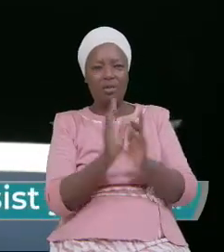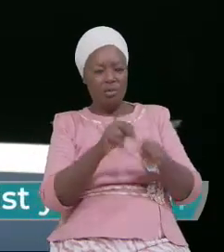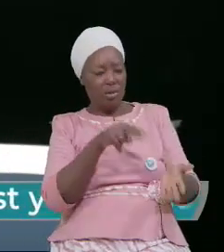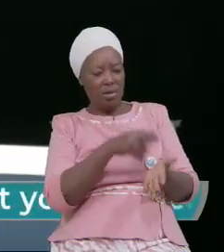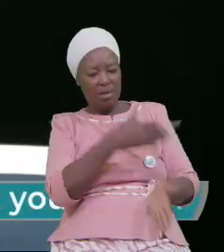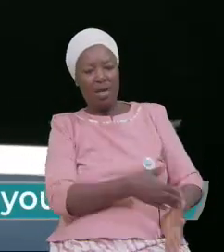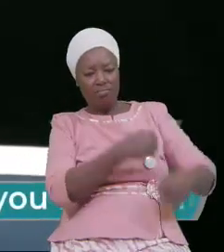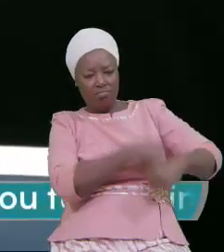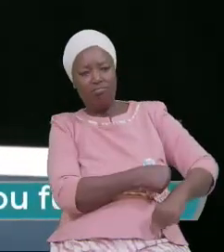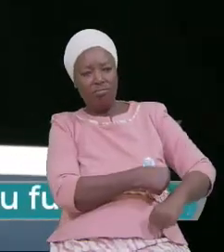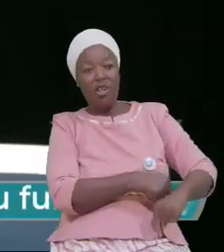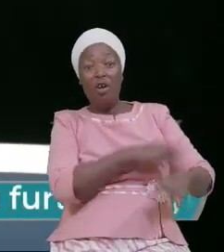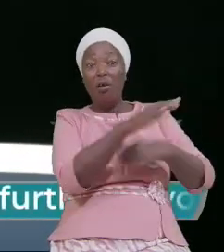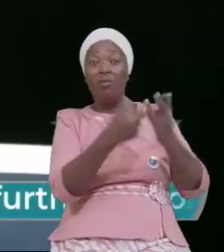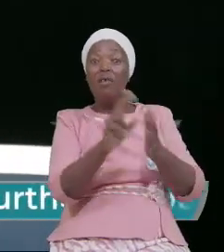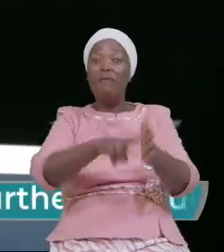fell down